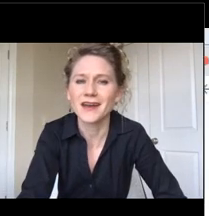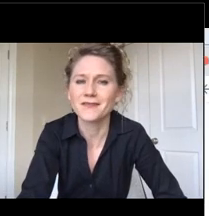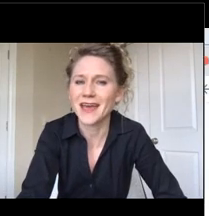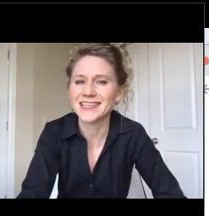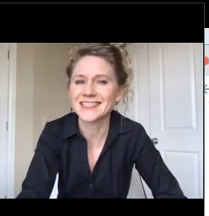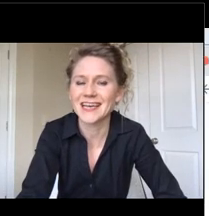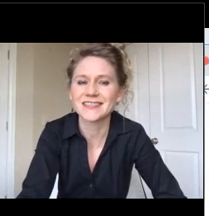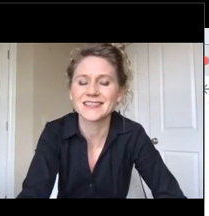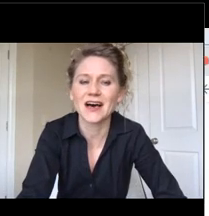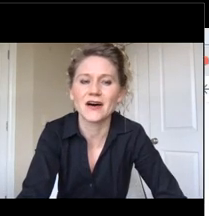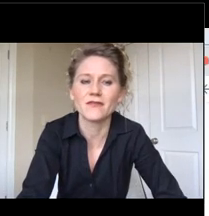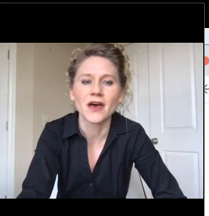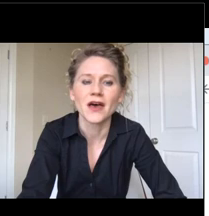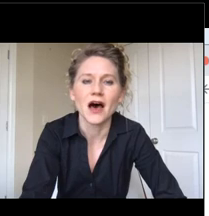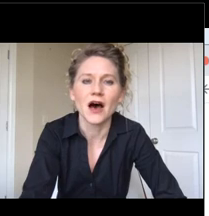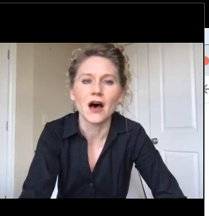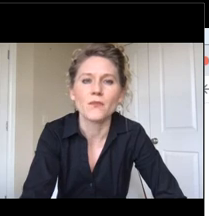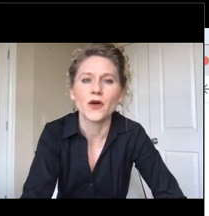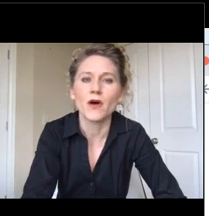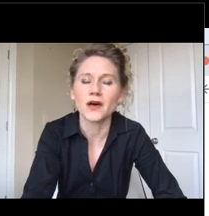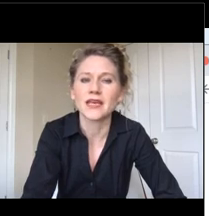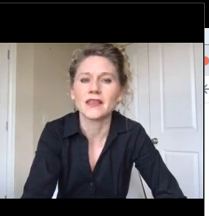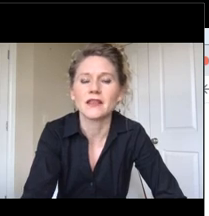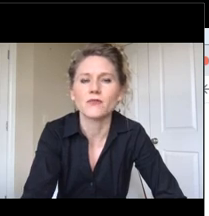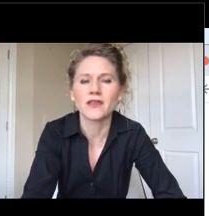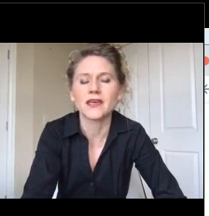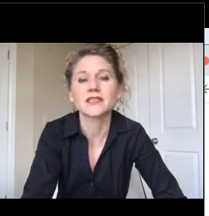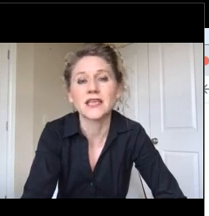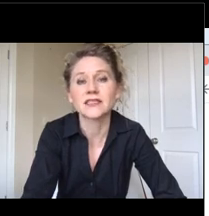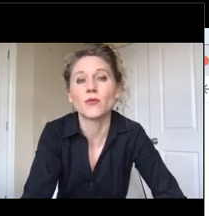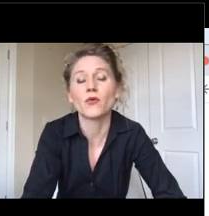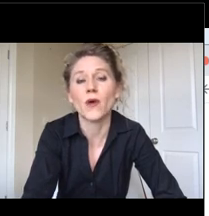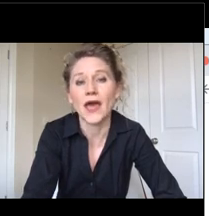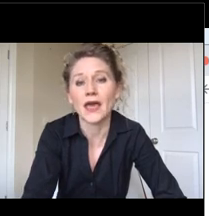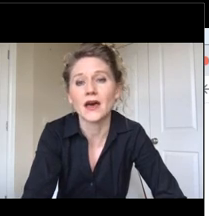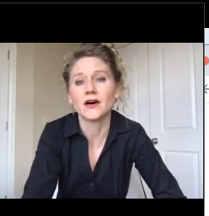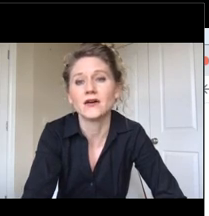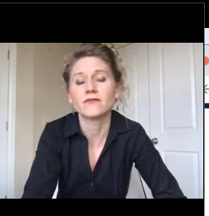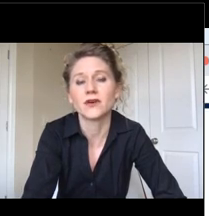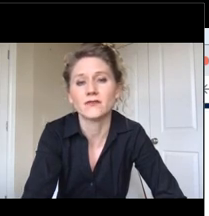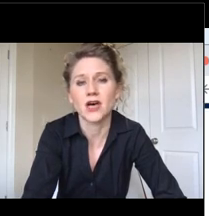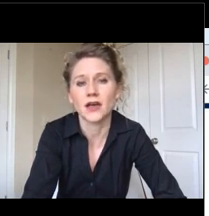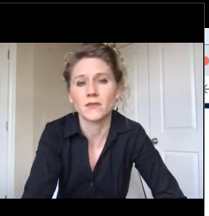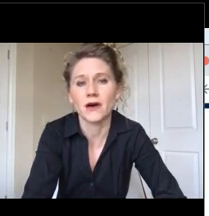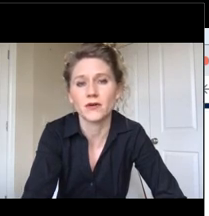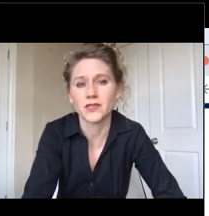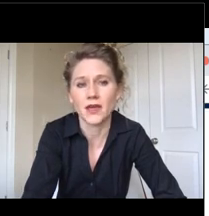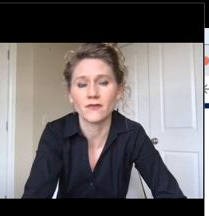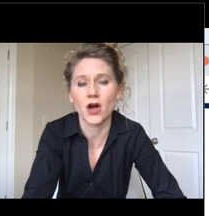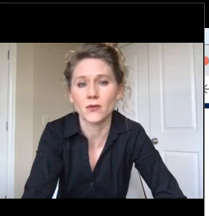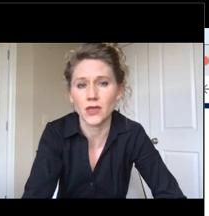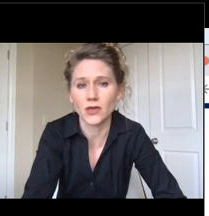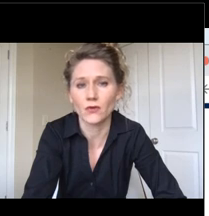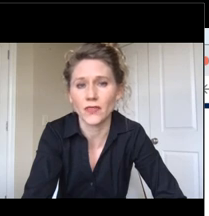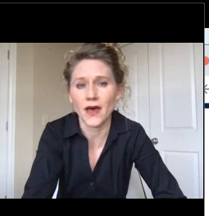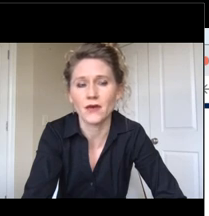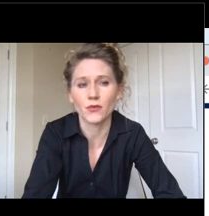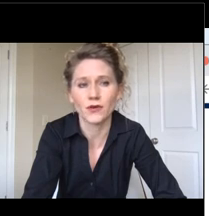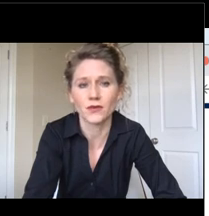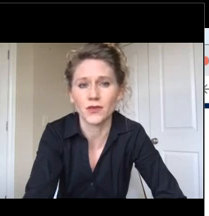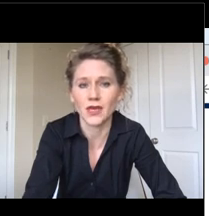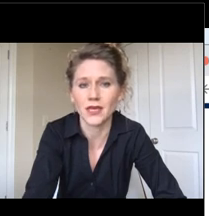But you kind of get a sense of the quality and really the accessible way of talking about roads and kind of arming you